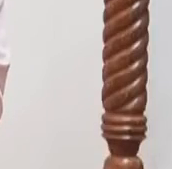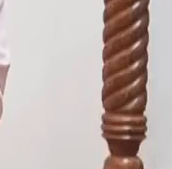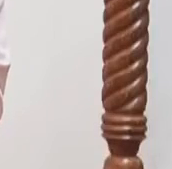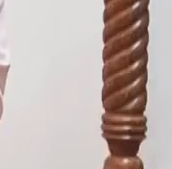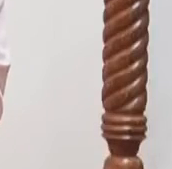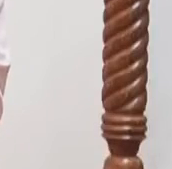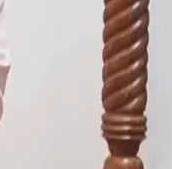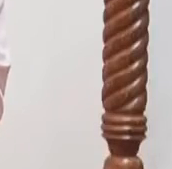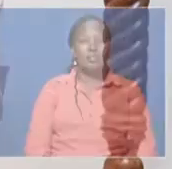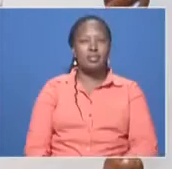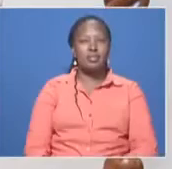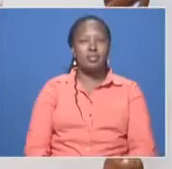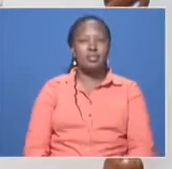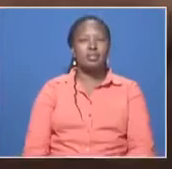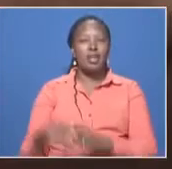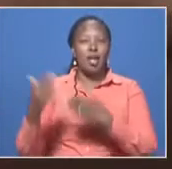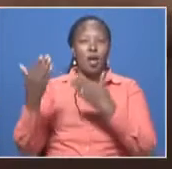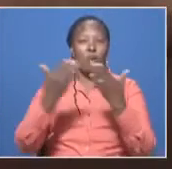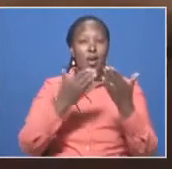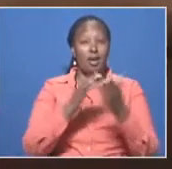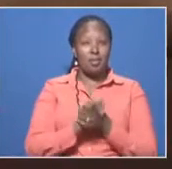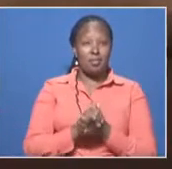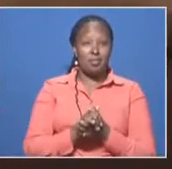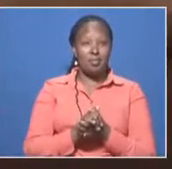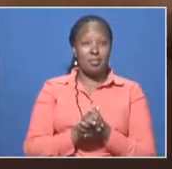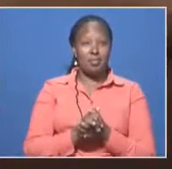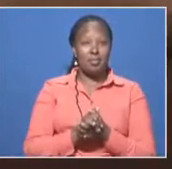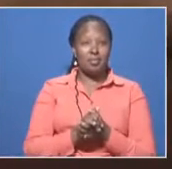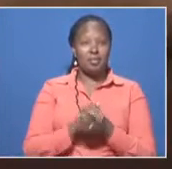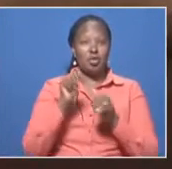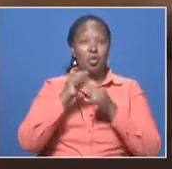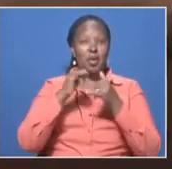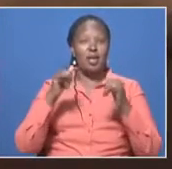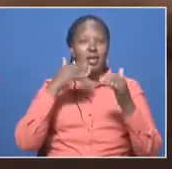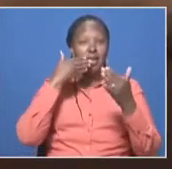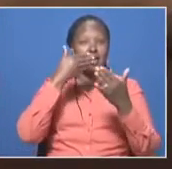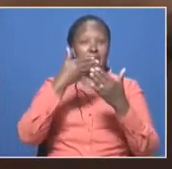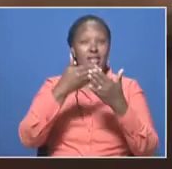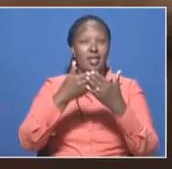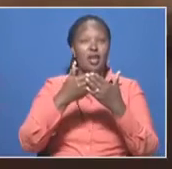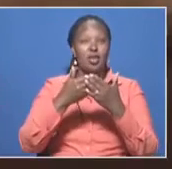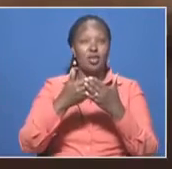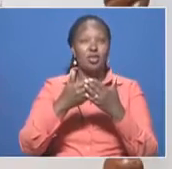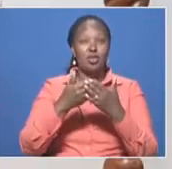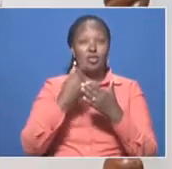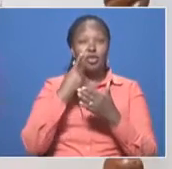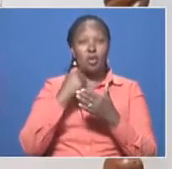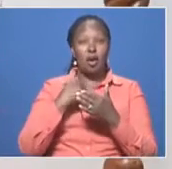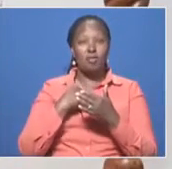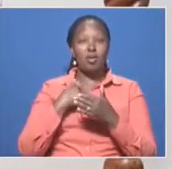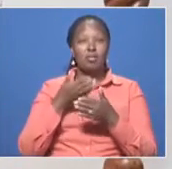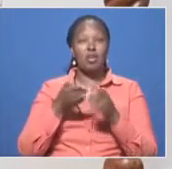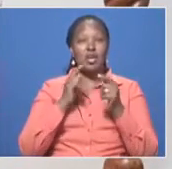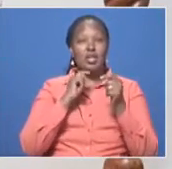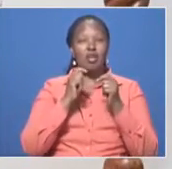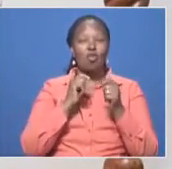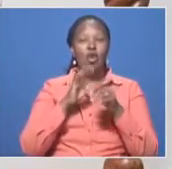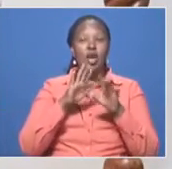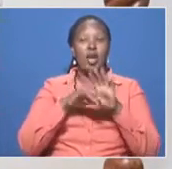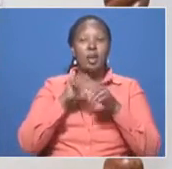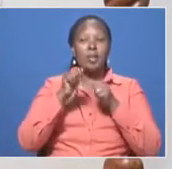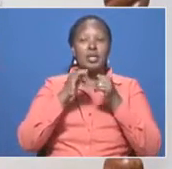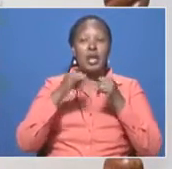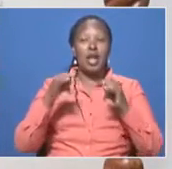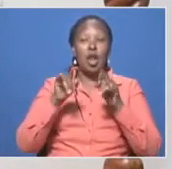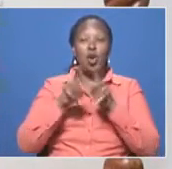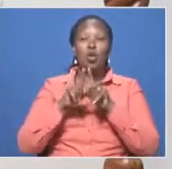Welcome, Rosemary, to Punchline. Thank you. Thank you. Thank you for having me on Punchline. Thank you, and thanks for the opportunity